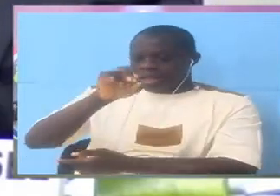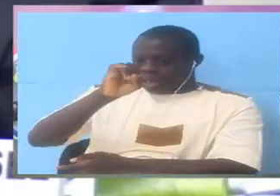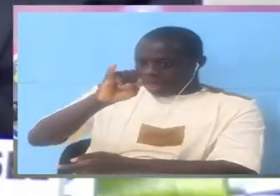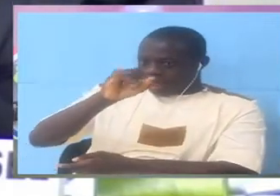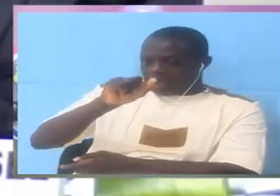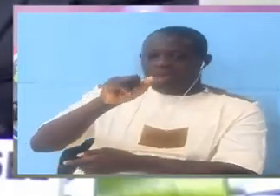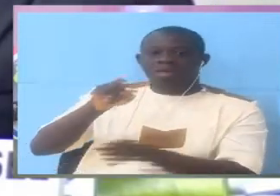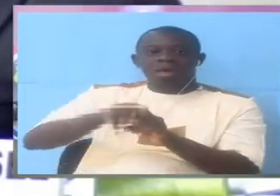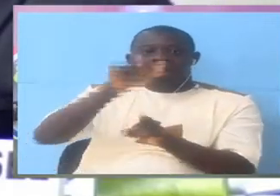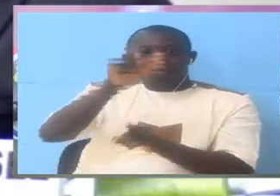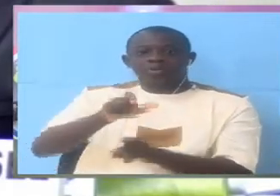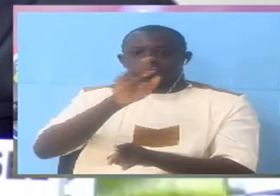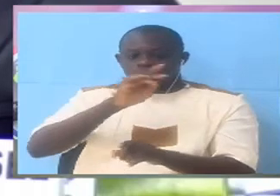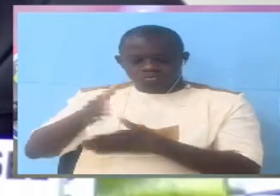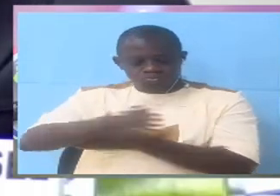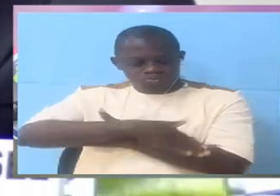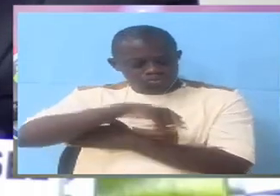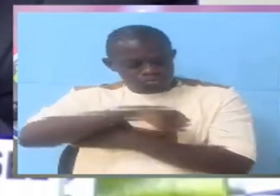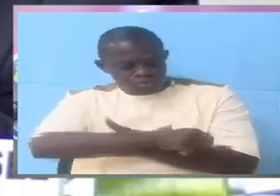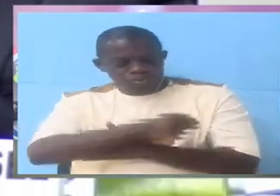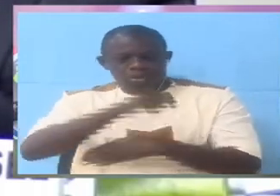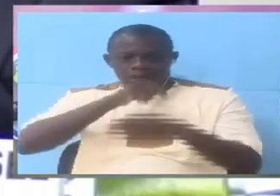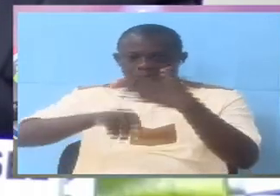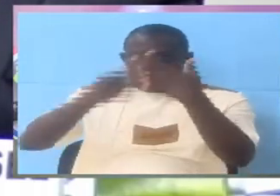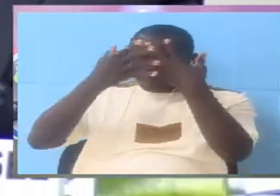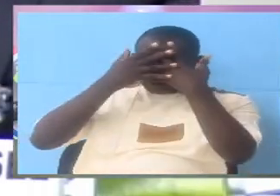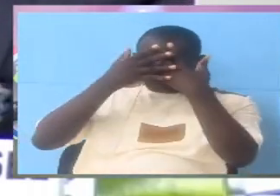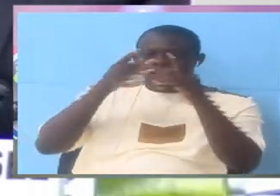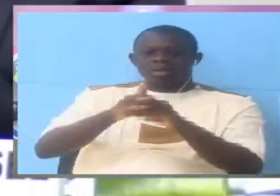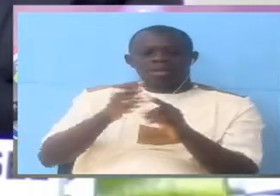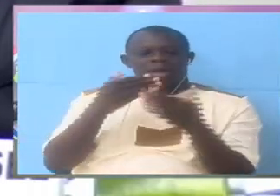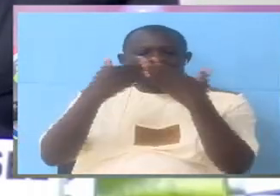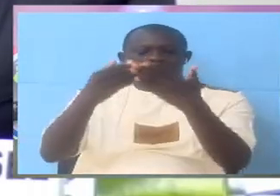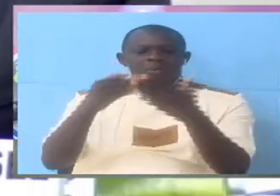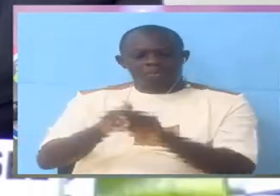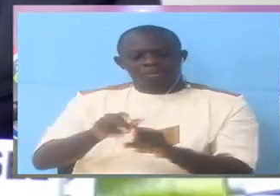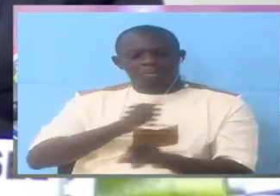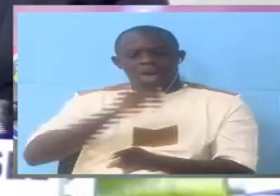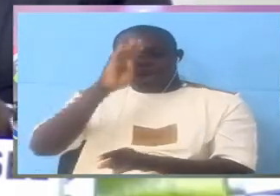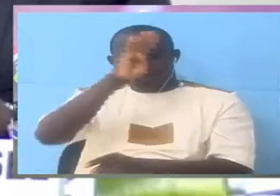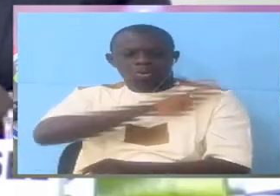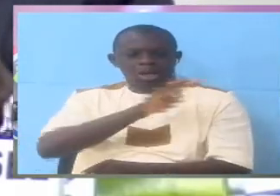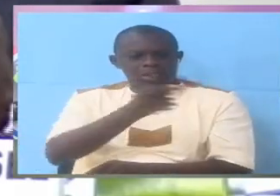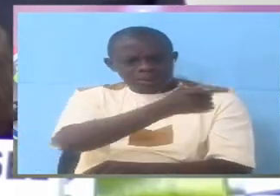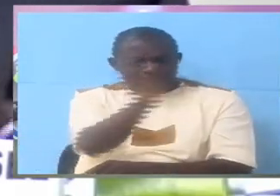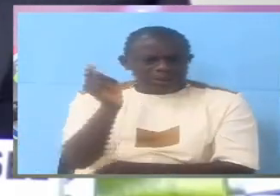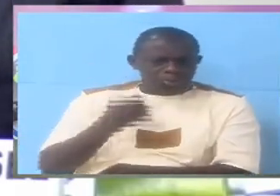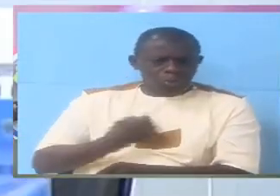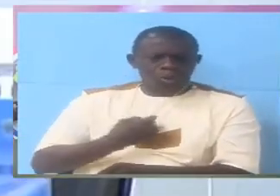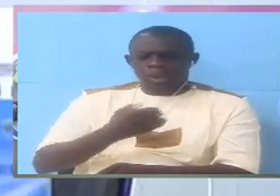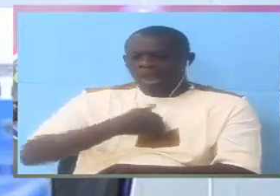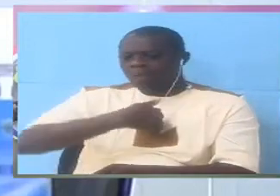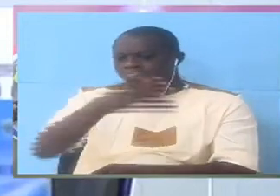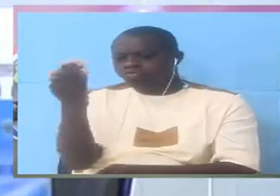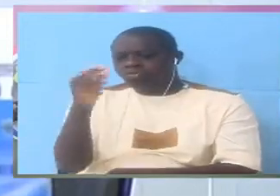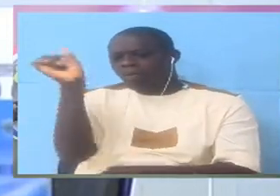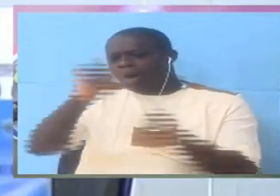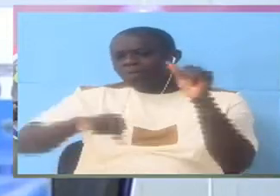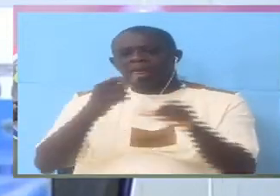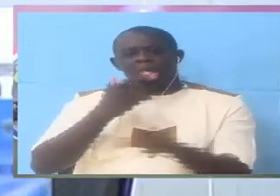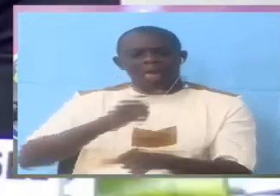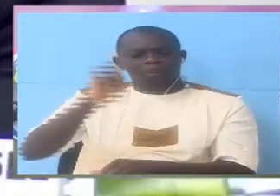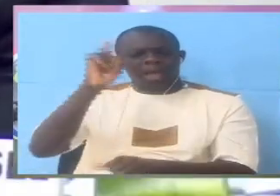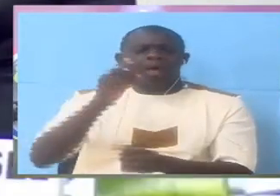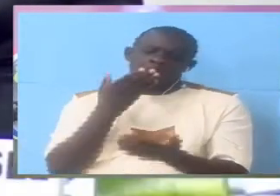cell called Bamba Dinka is the person who would tell you, my bro, ñiden chor. Bilay, ñiden chor. Why